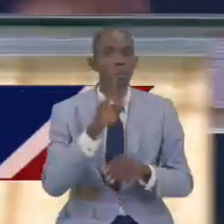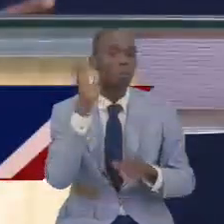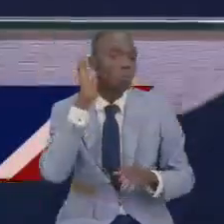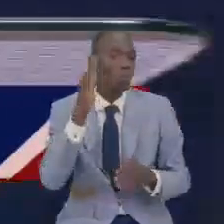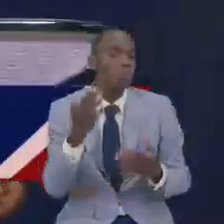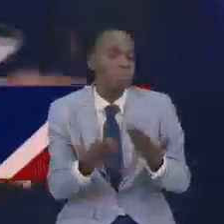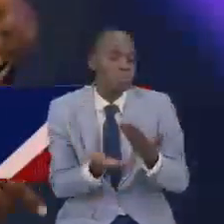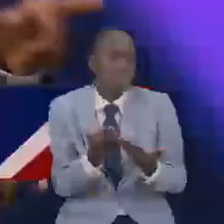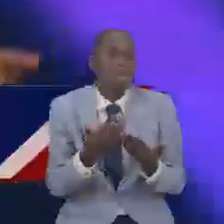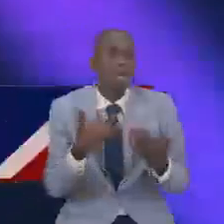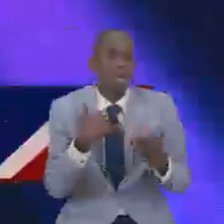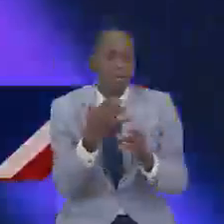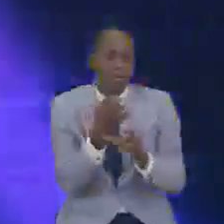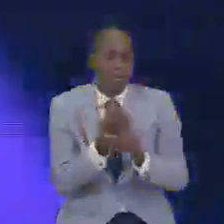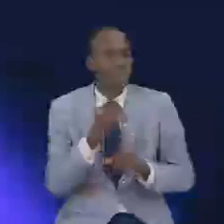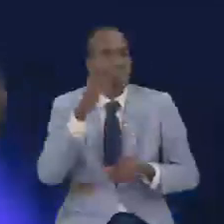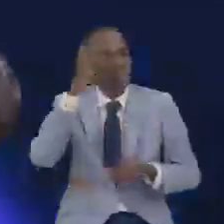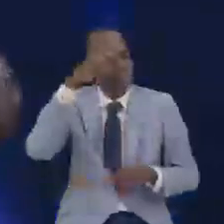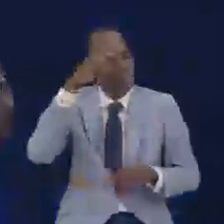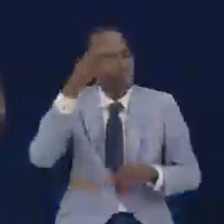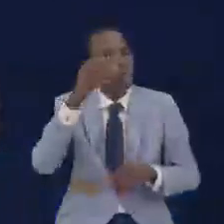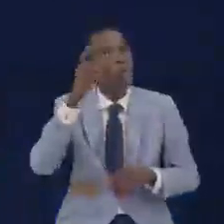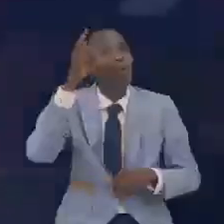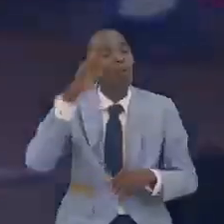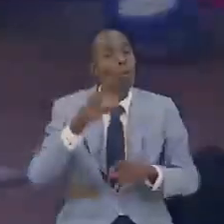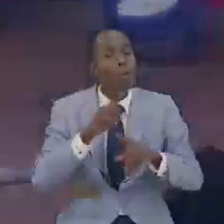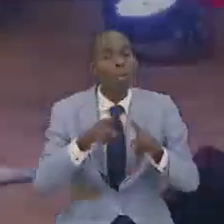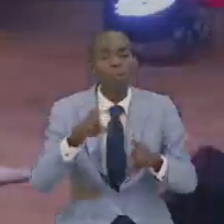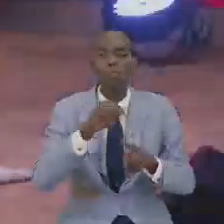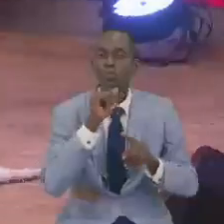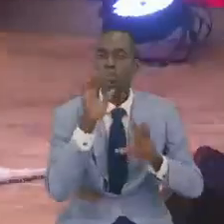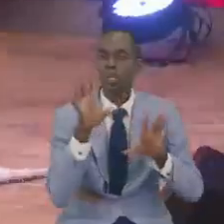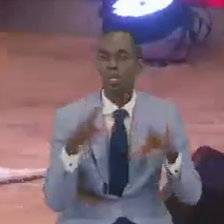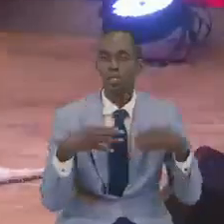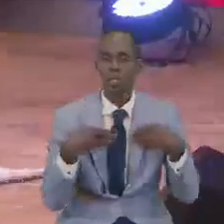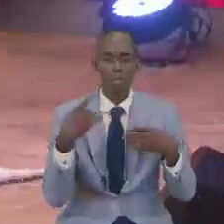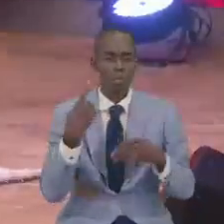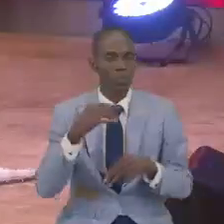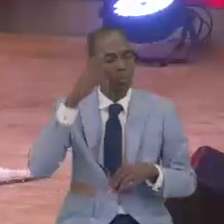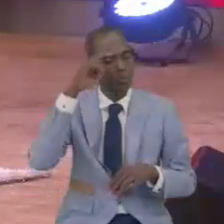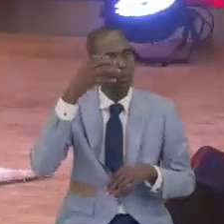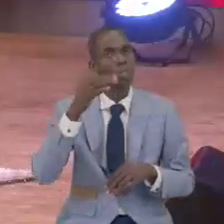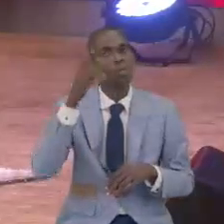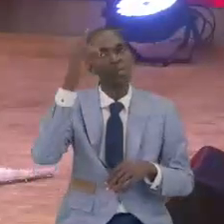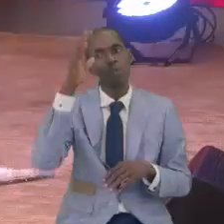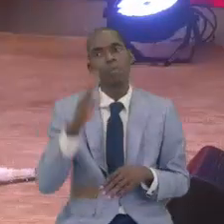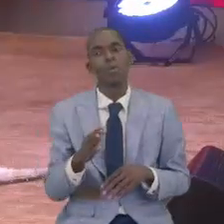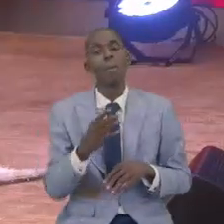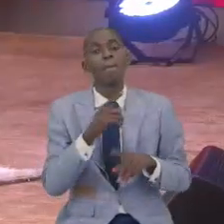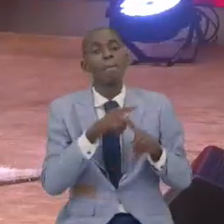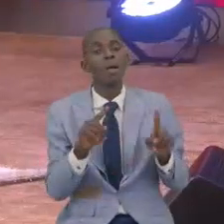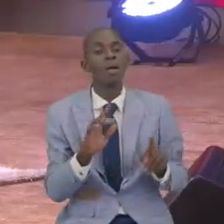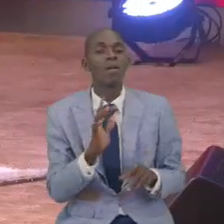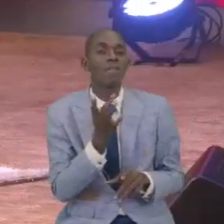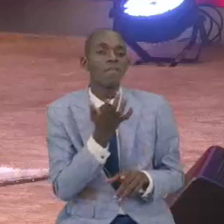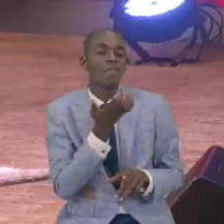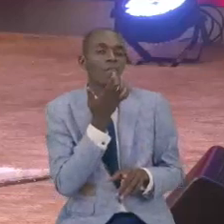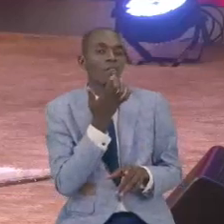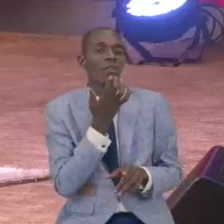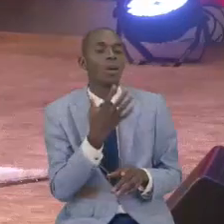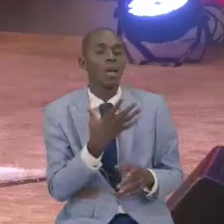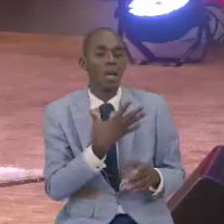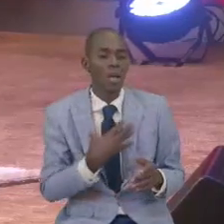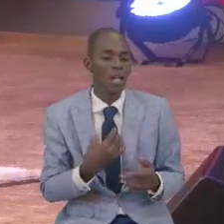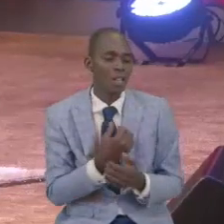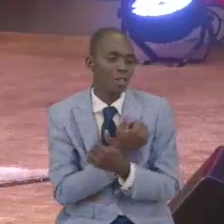the wisdom of God, but they will not accept the wisdom of God. They'll rather they enjoy